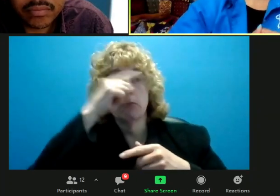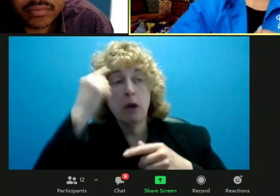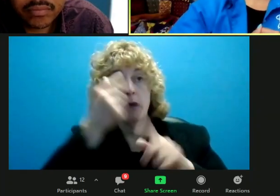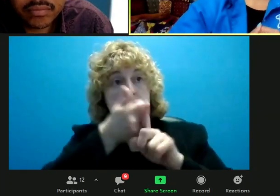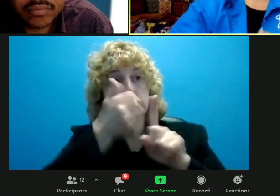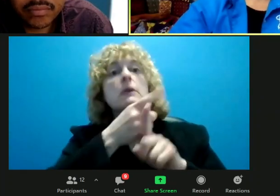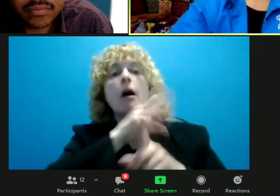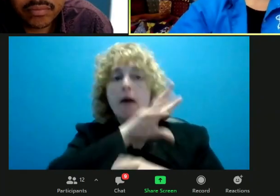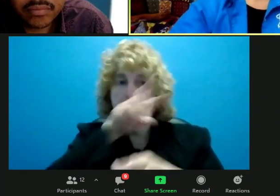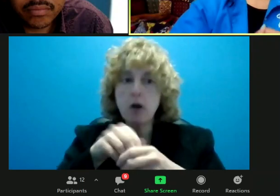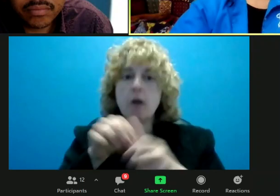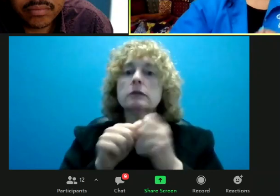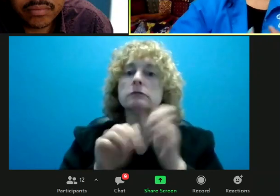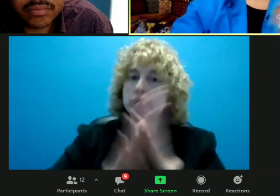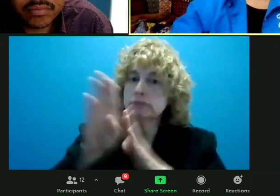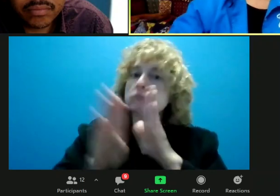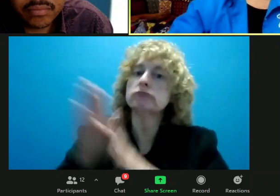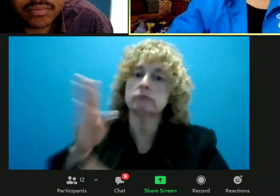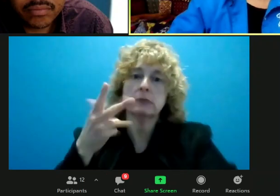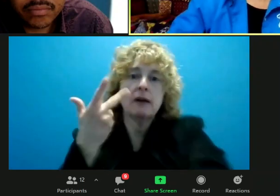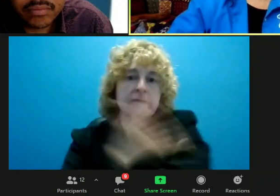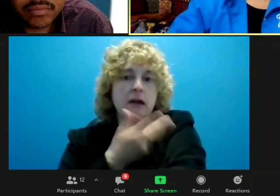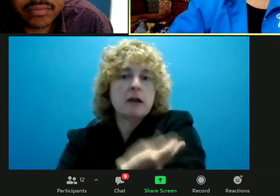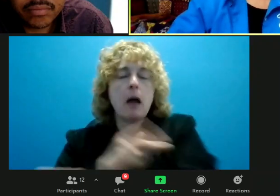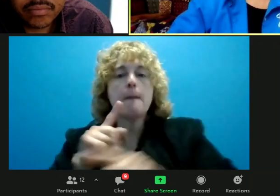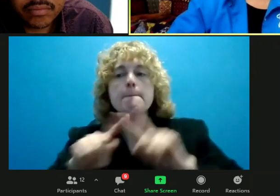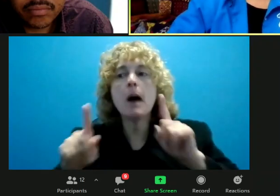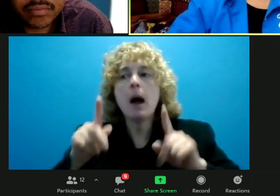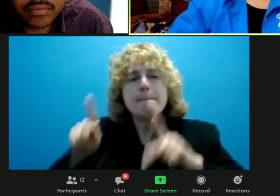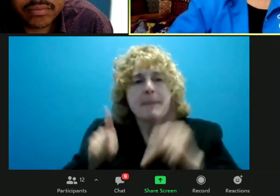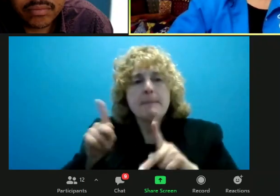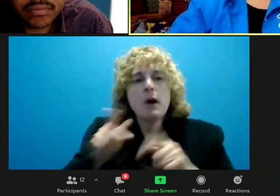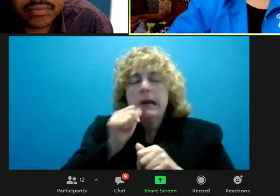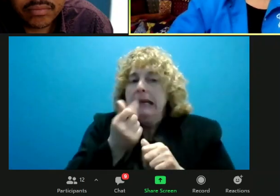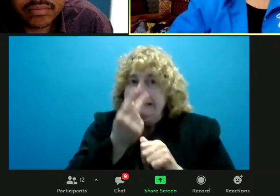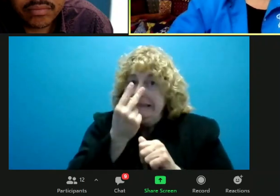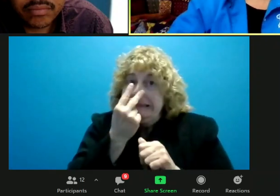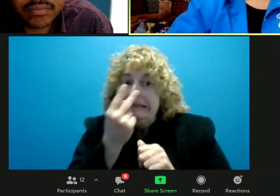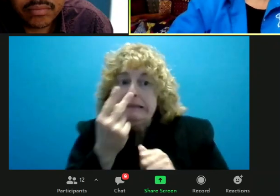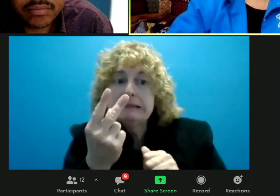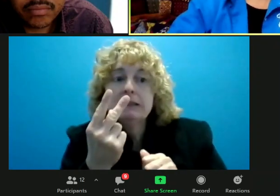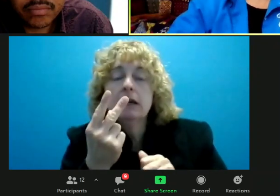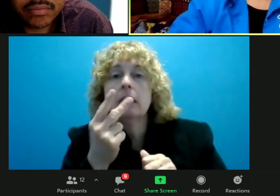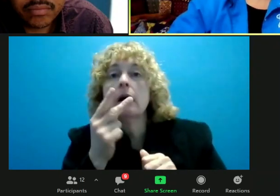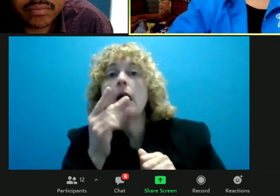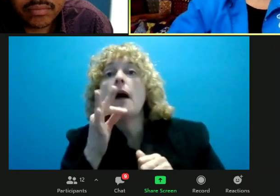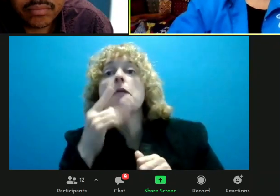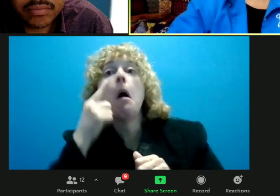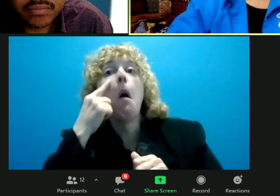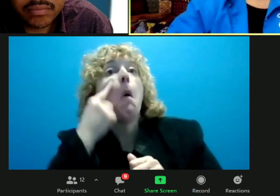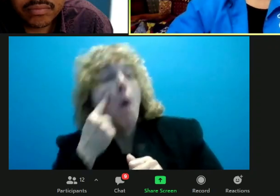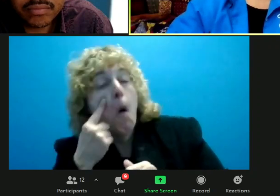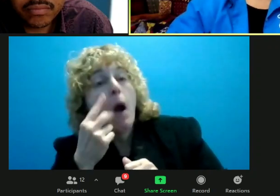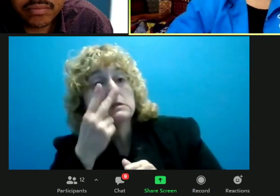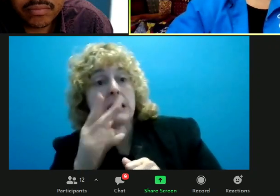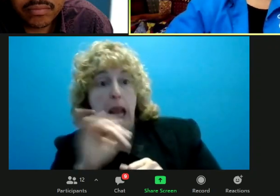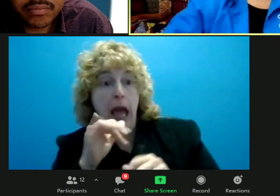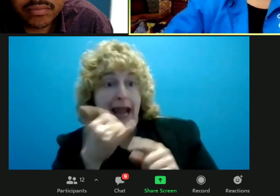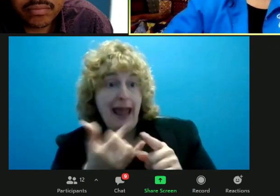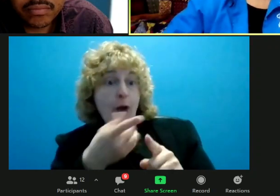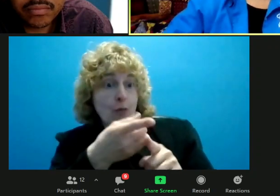there's not enough that are in the public view to see and to be giving the testimonies that you're giving. And